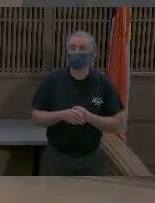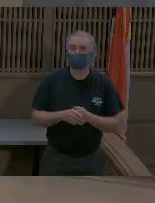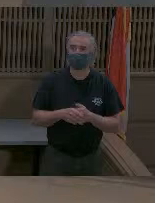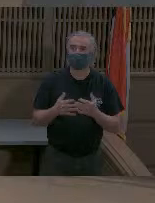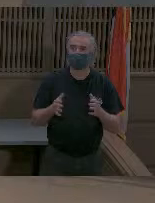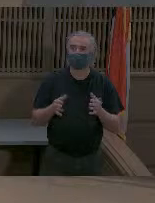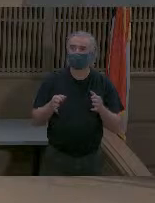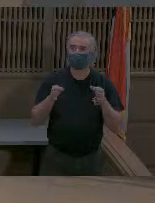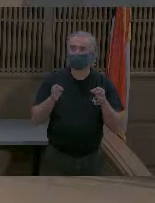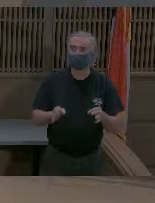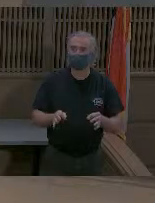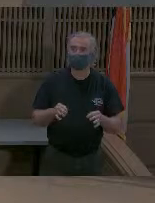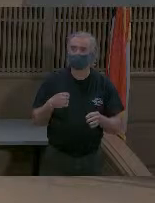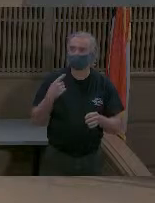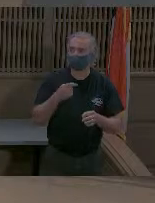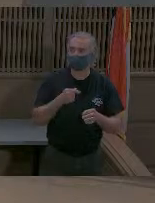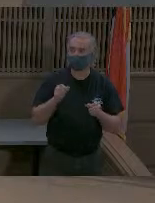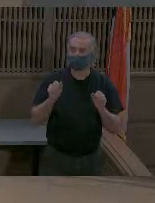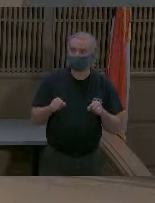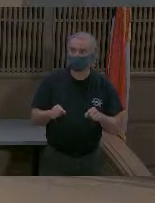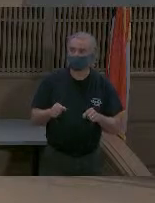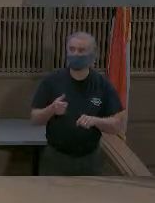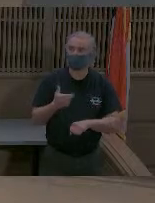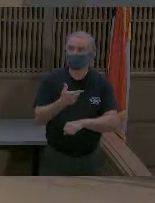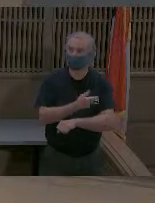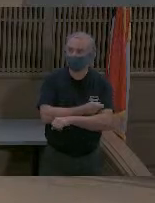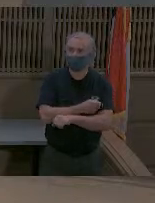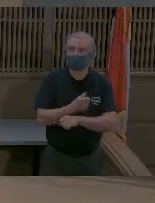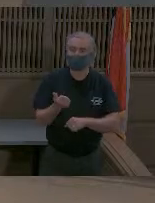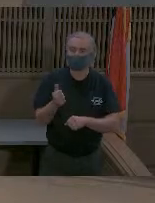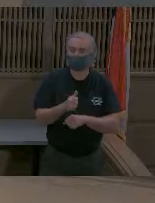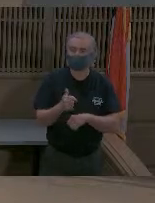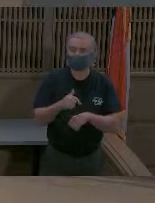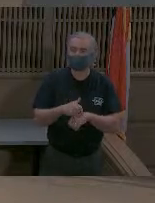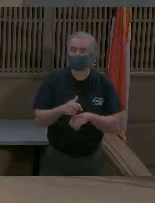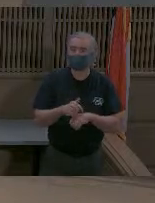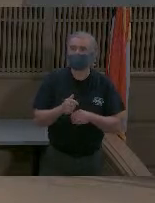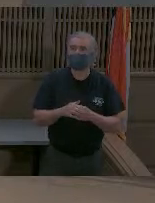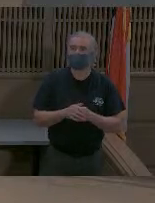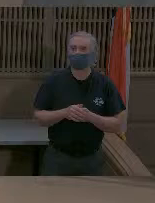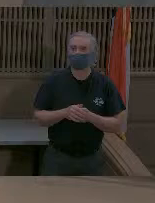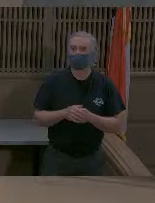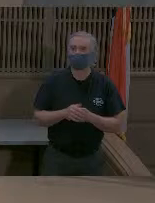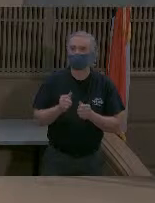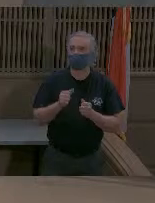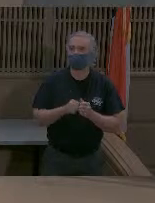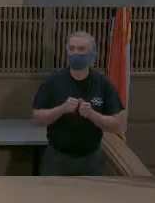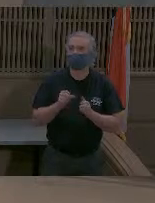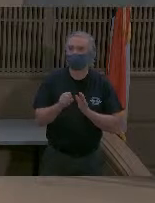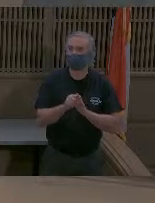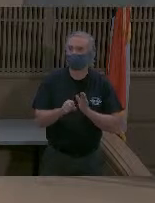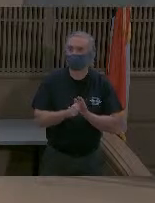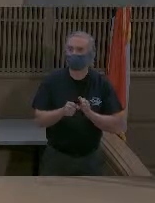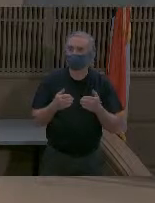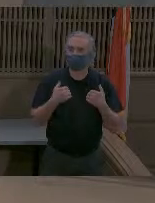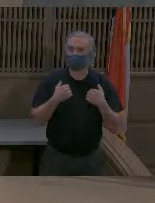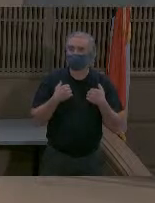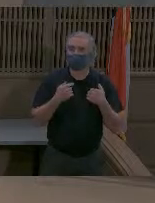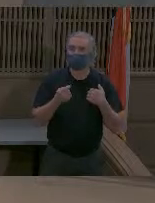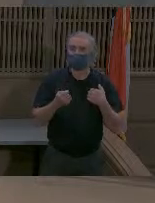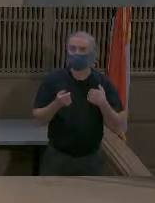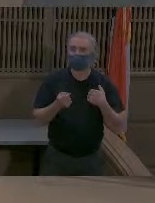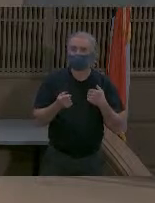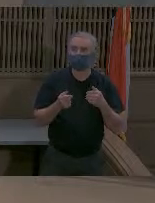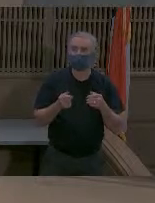determines who is eligible for the vaccine at any given time. Now, each state does have a little bit of wiggle room, a little